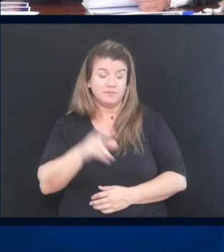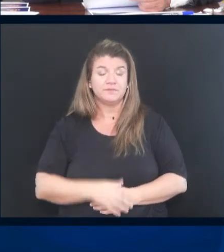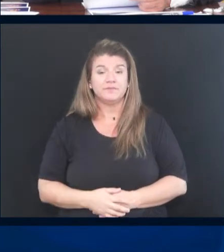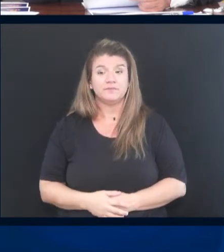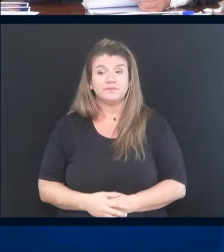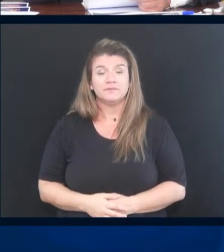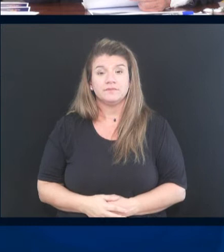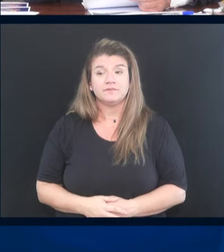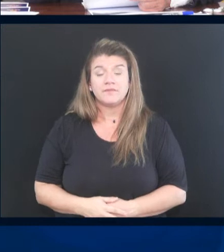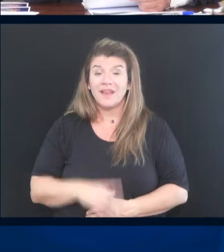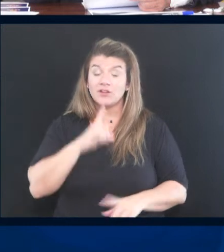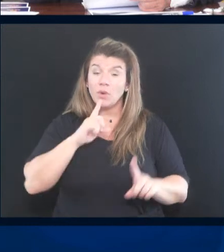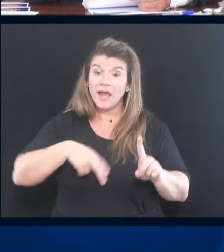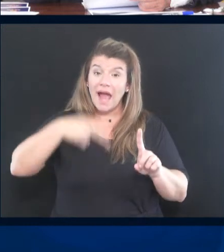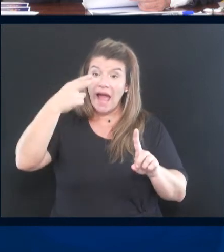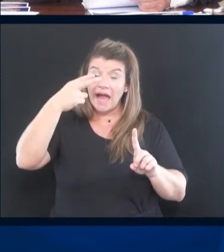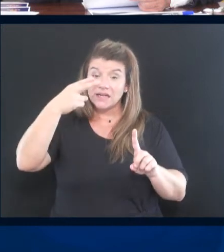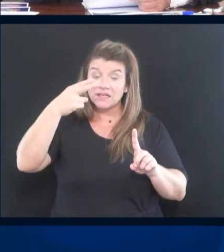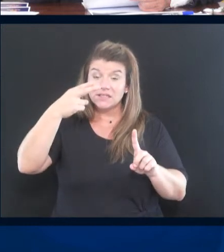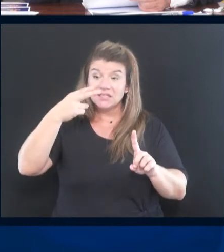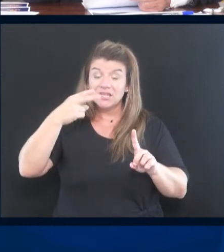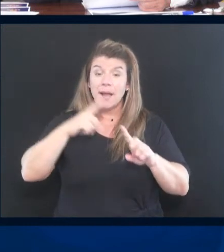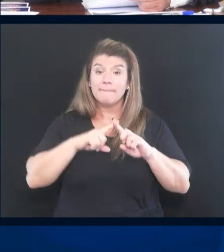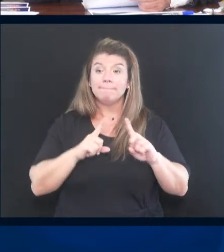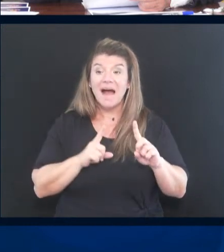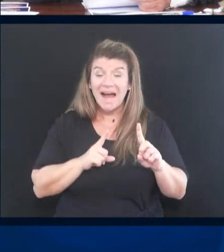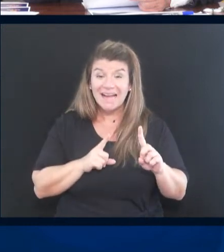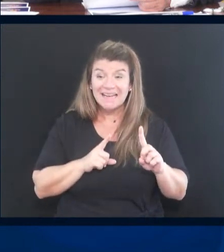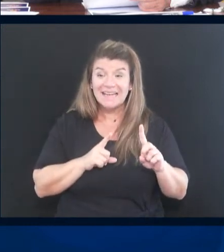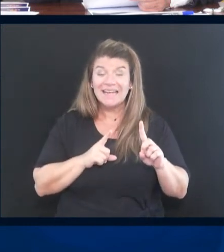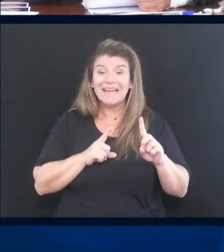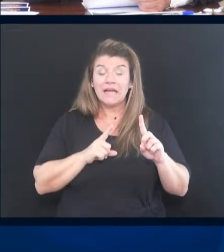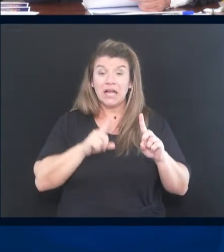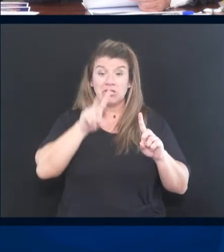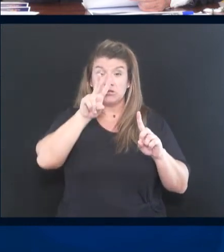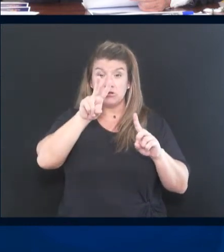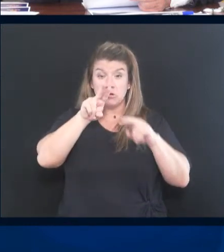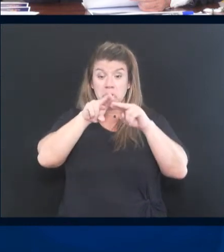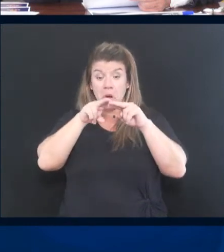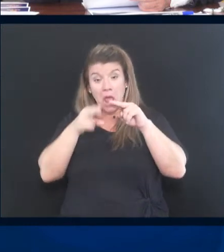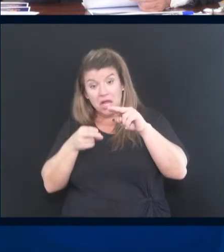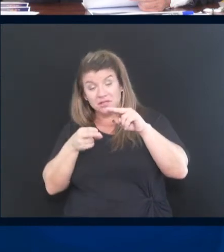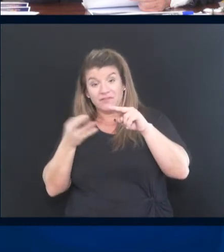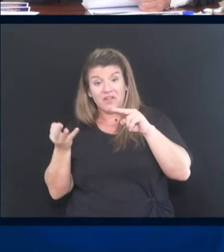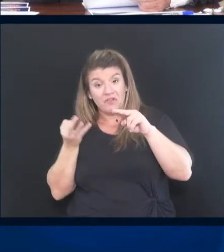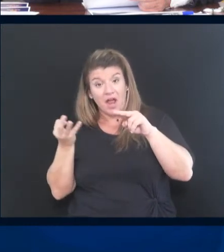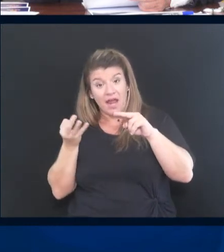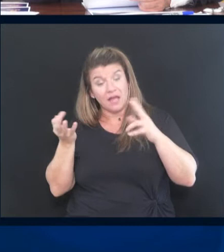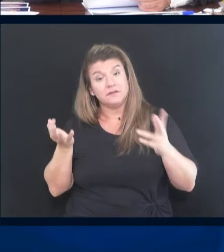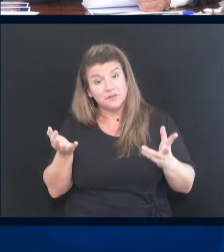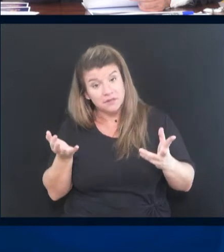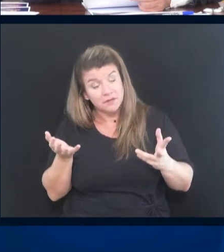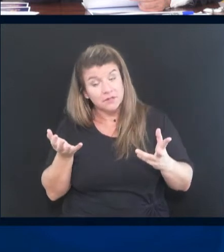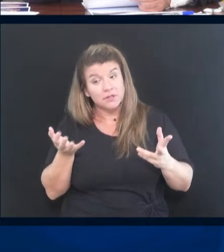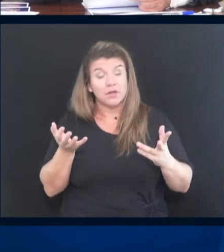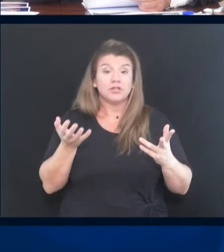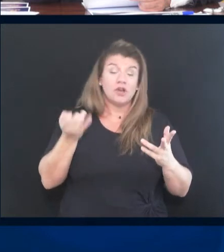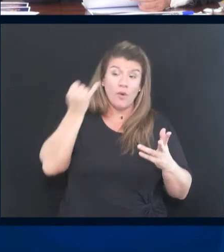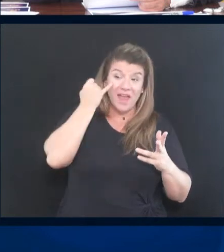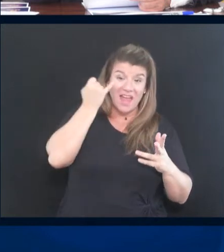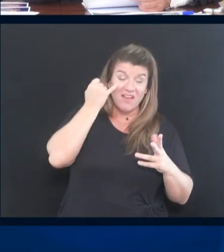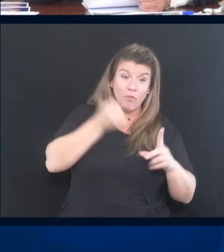is really, really high, but it is 2 less than it was the last time I was with you. So we were at a peak